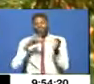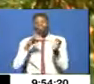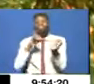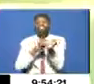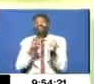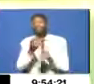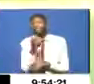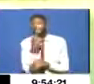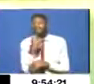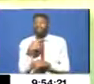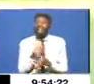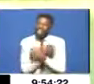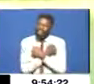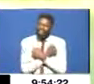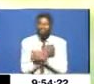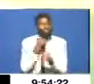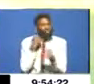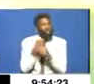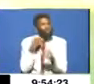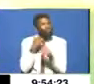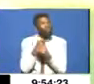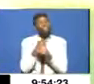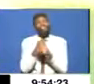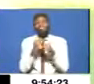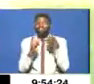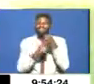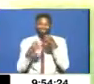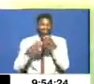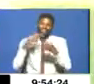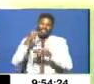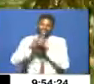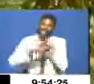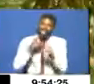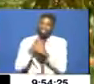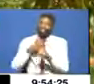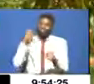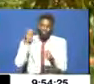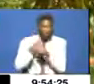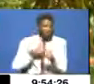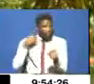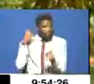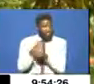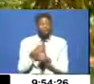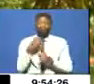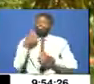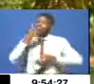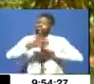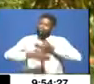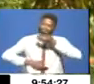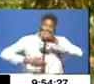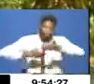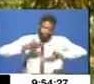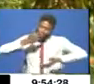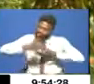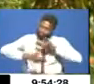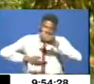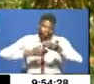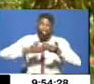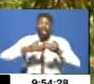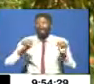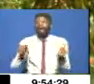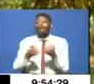for about 6-7 years here. And then things changed